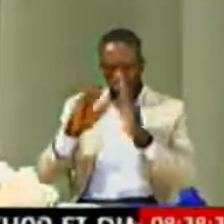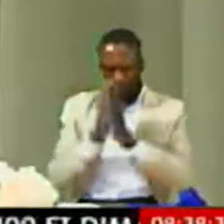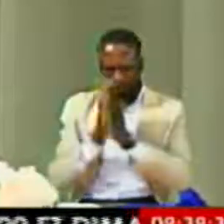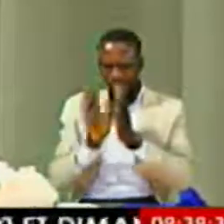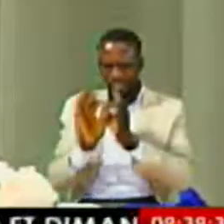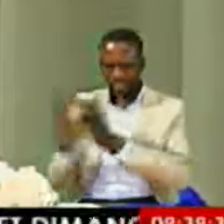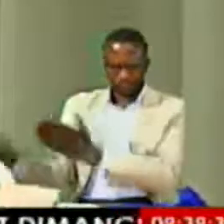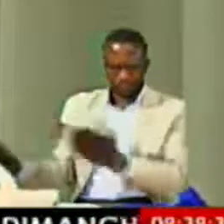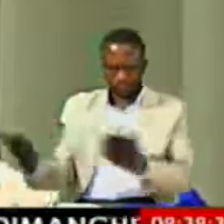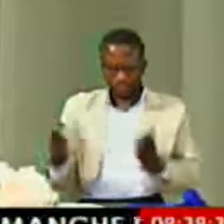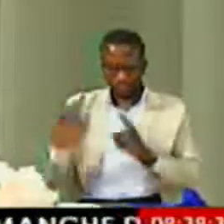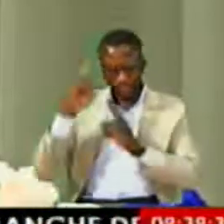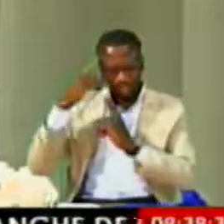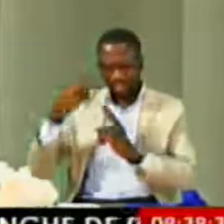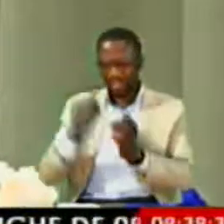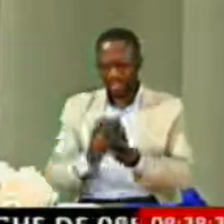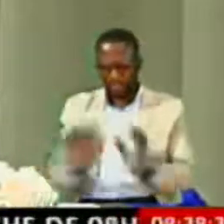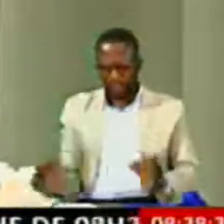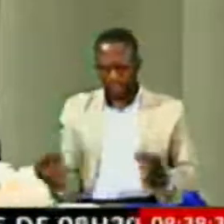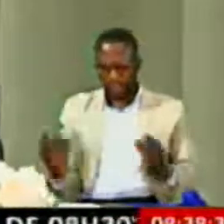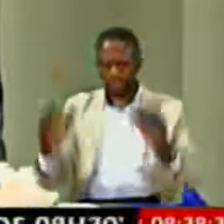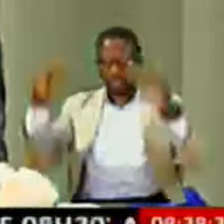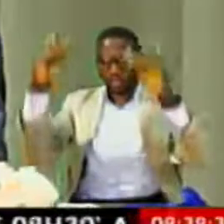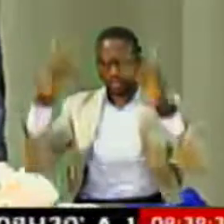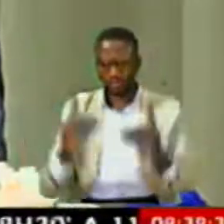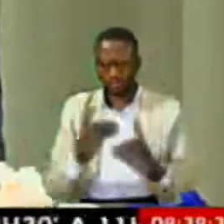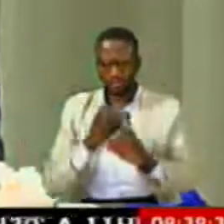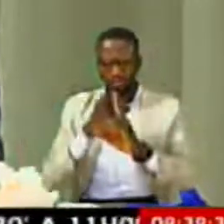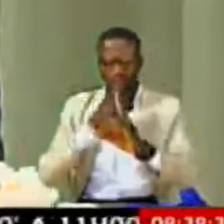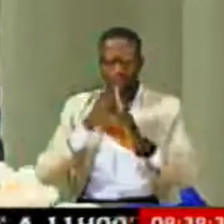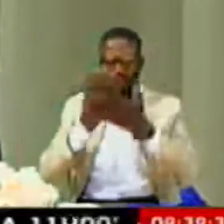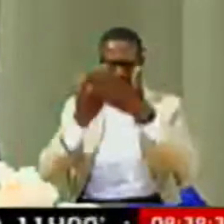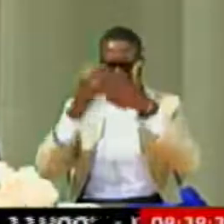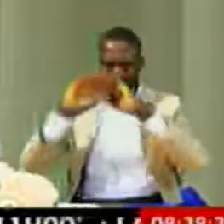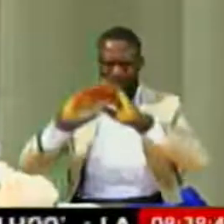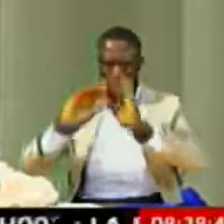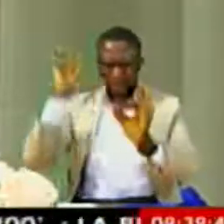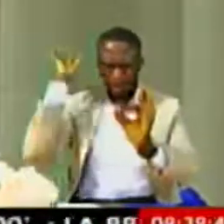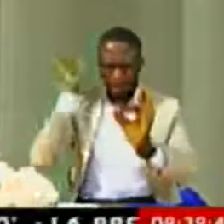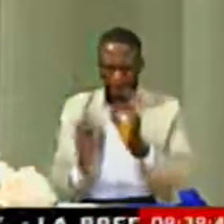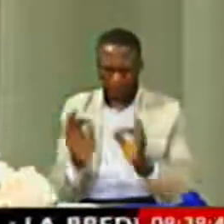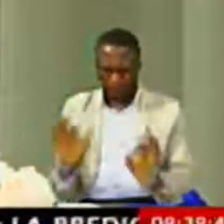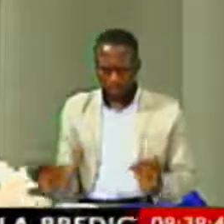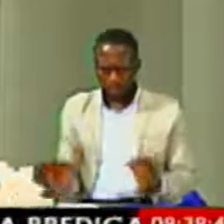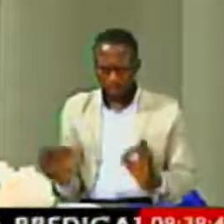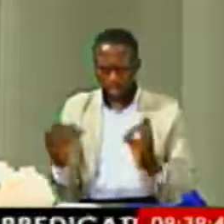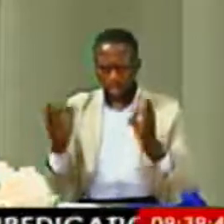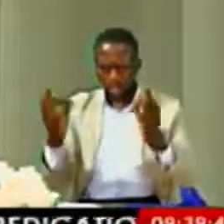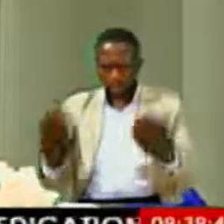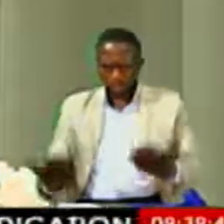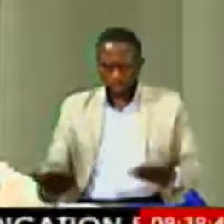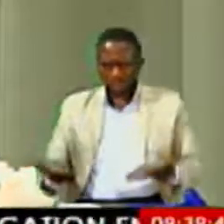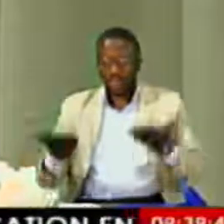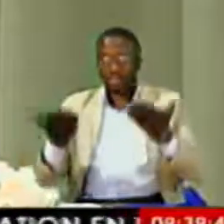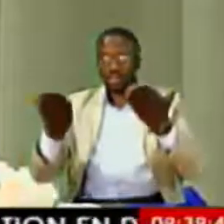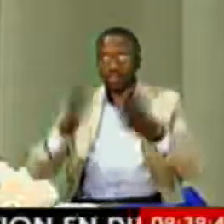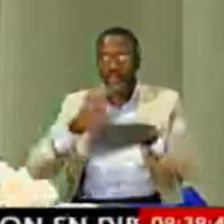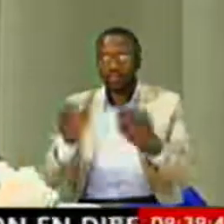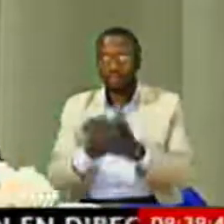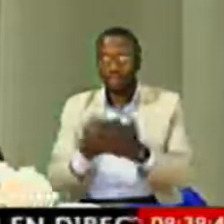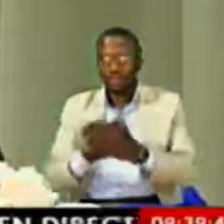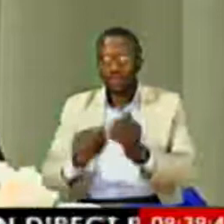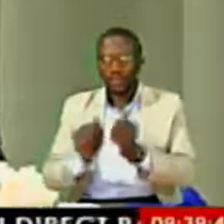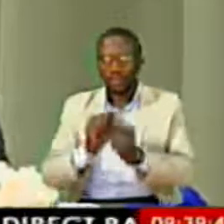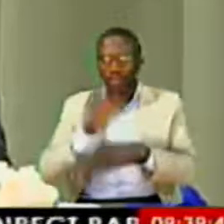Le feu était descendu du ciel. And the fire came down from heaven. Avait consumé le sacrifice. And burnt the sacrifice. Et tout ce qui était là.